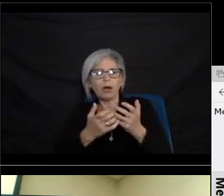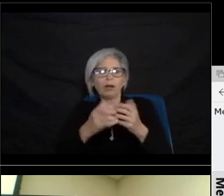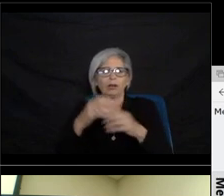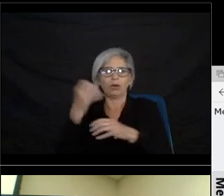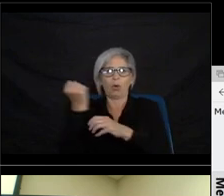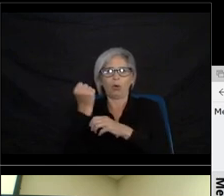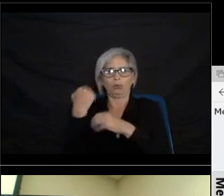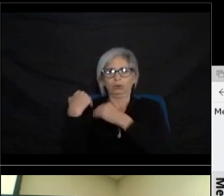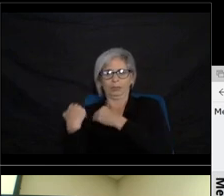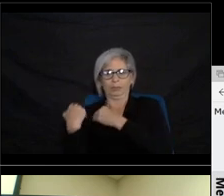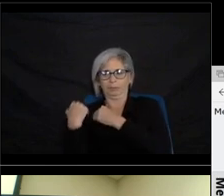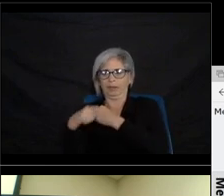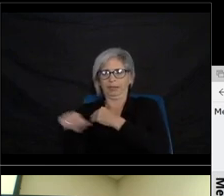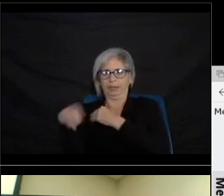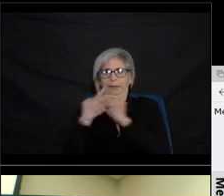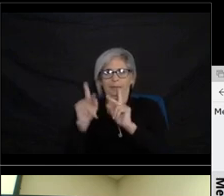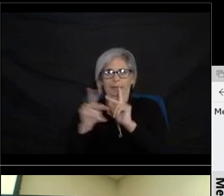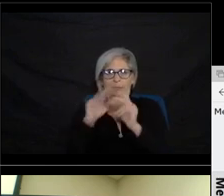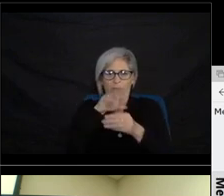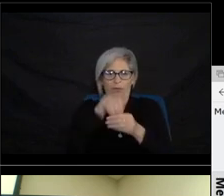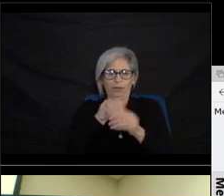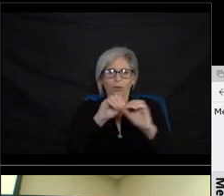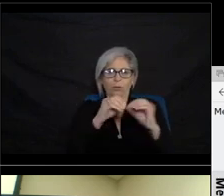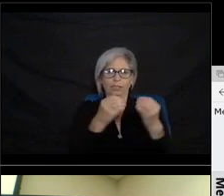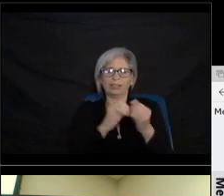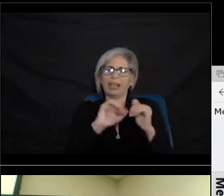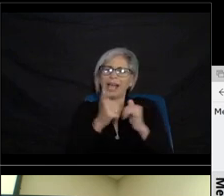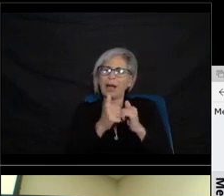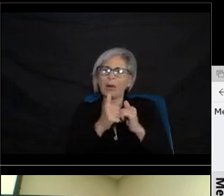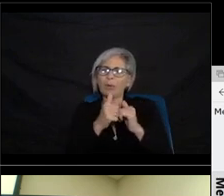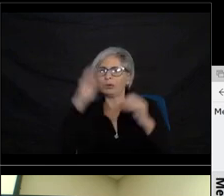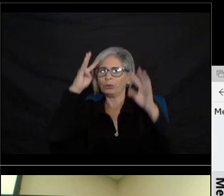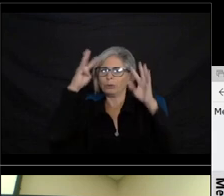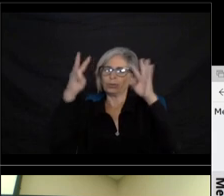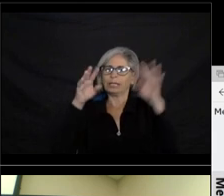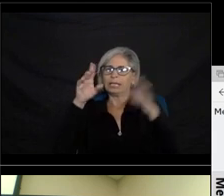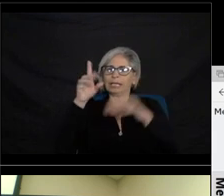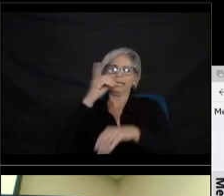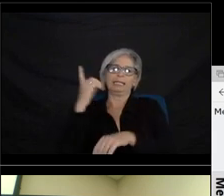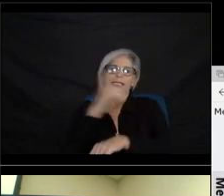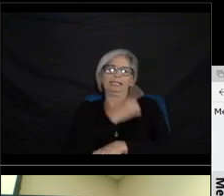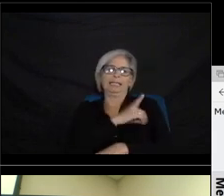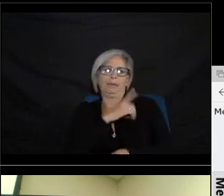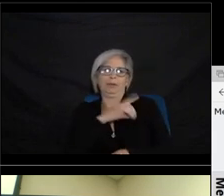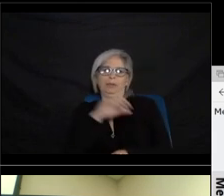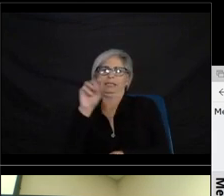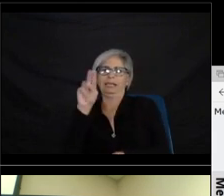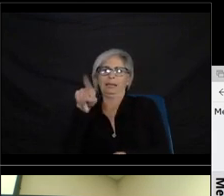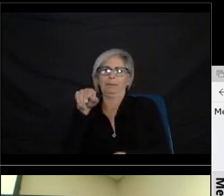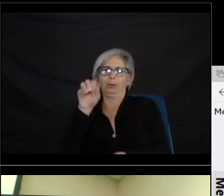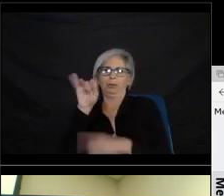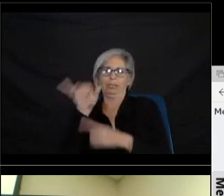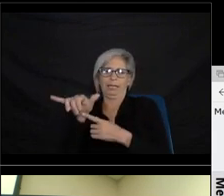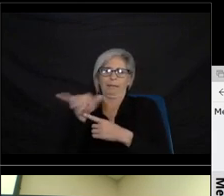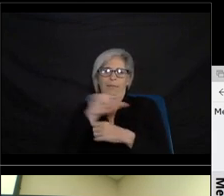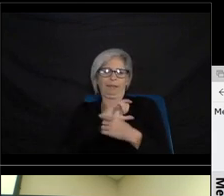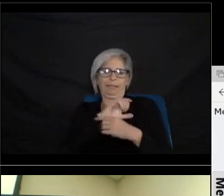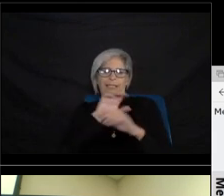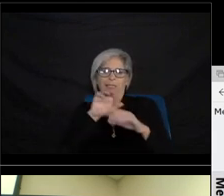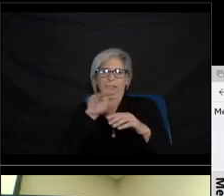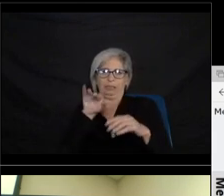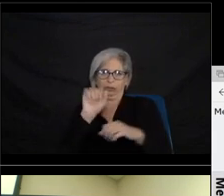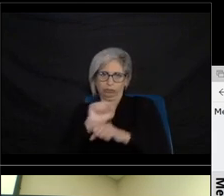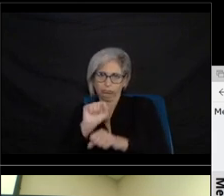the organization. And I decided the best way to do that would be to create a deputy police chief's position. So that has